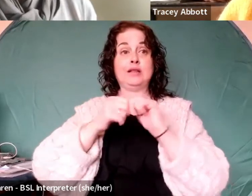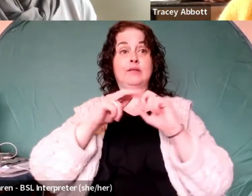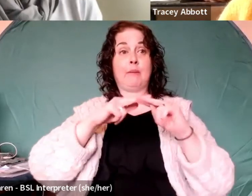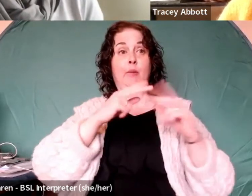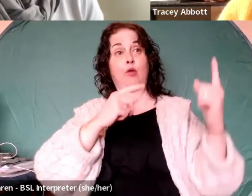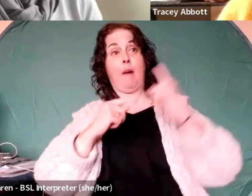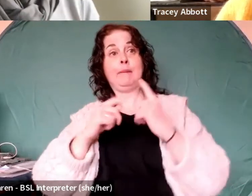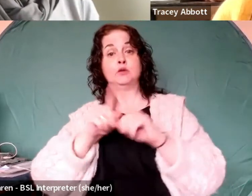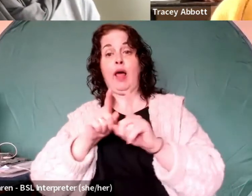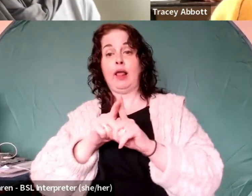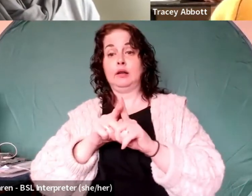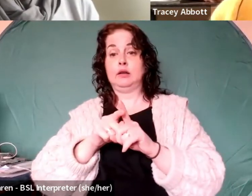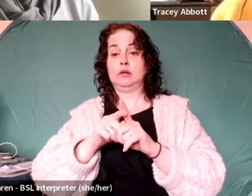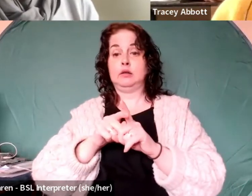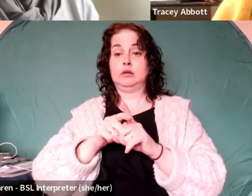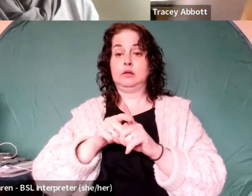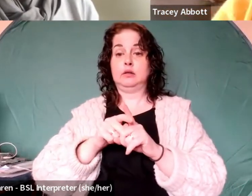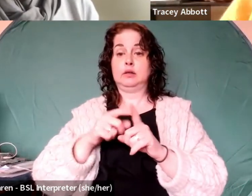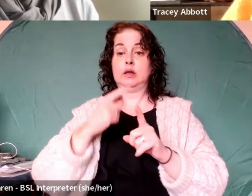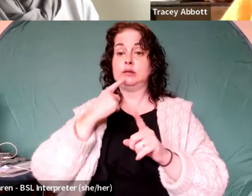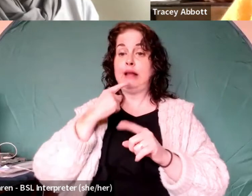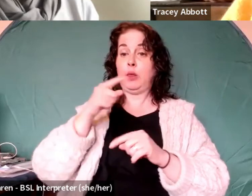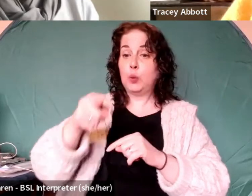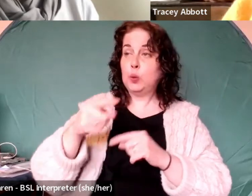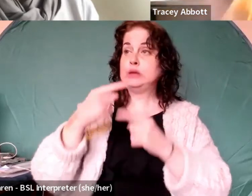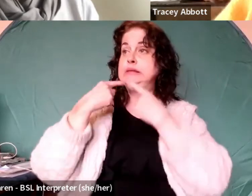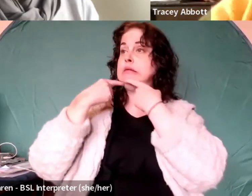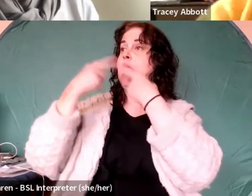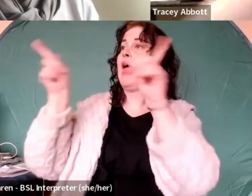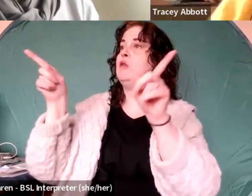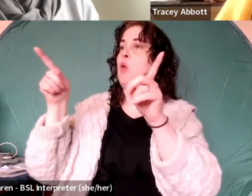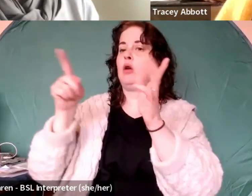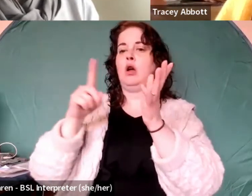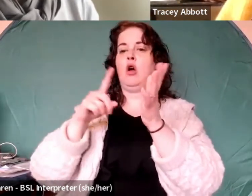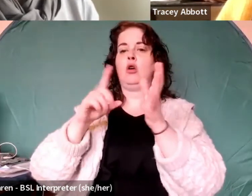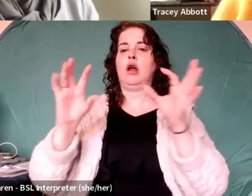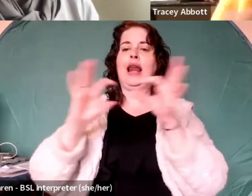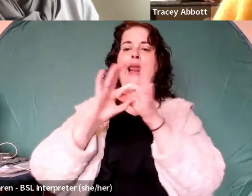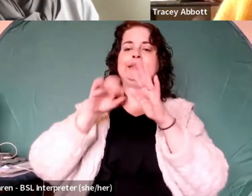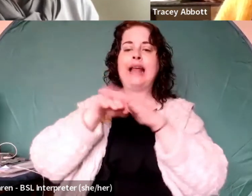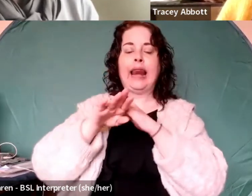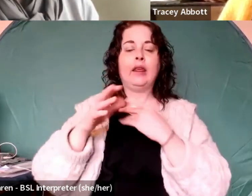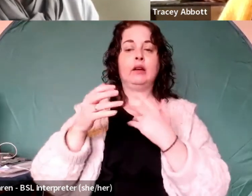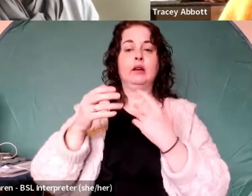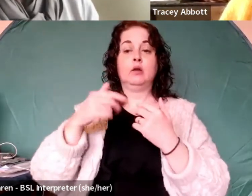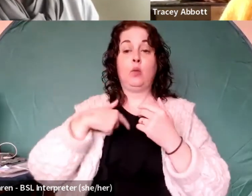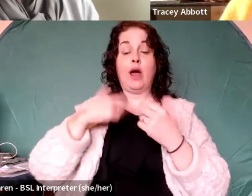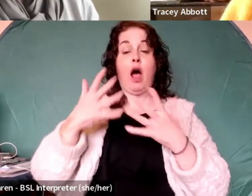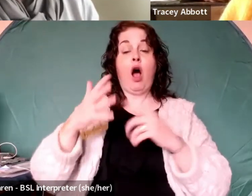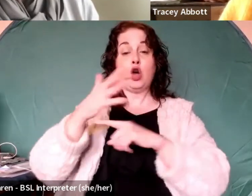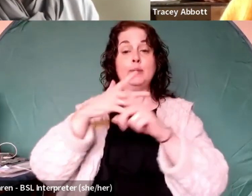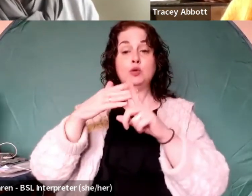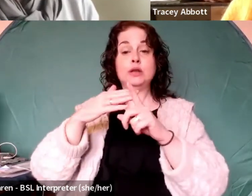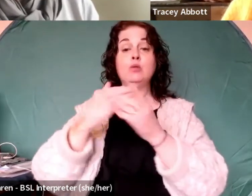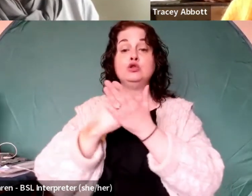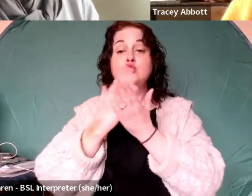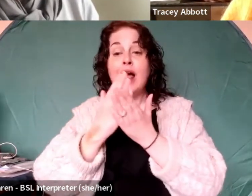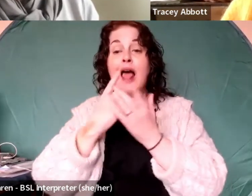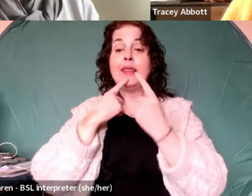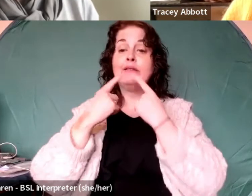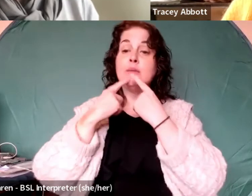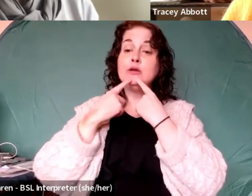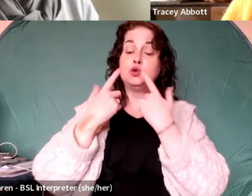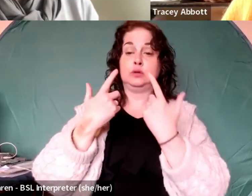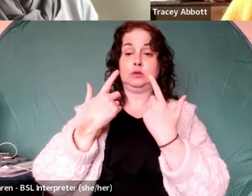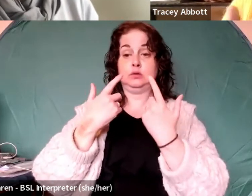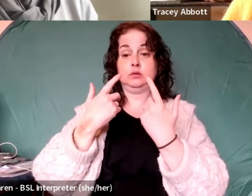Yeah. You're going to tell me, I'm going to tell everybody on LinkedIn. Yeah. It just, We are a community. We do share that information.